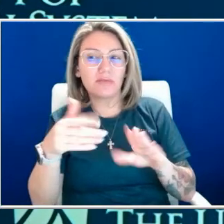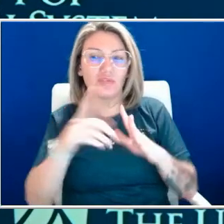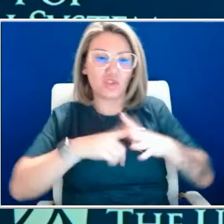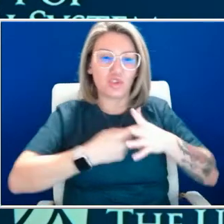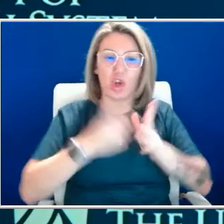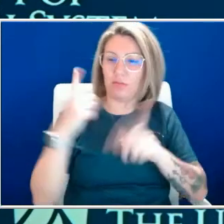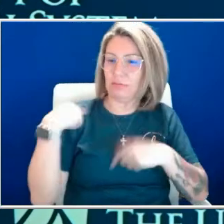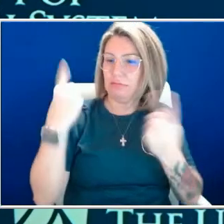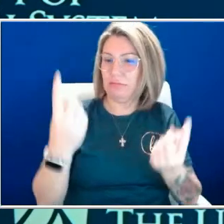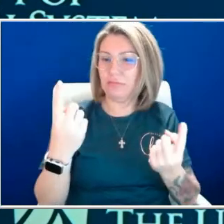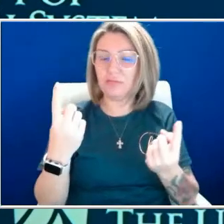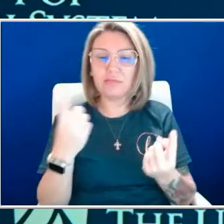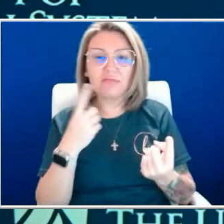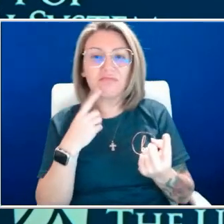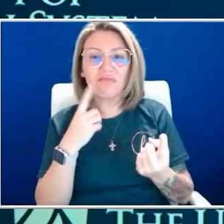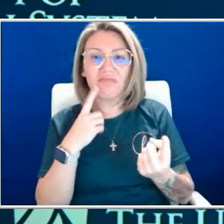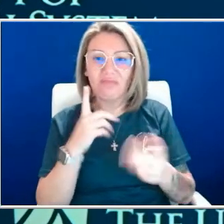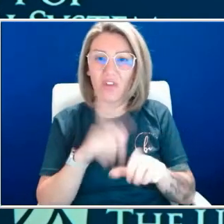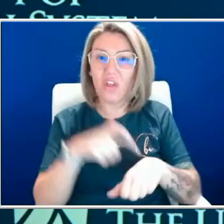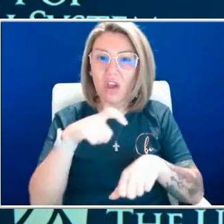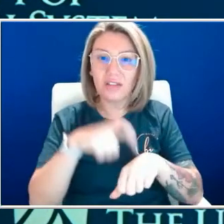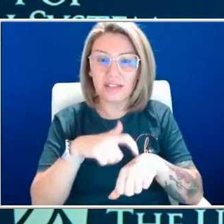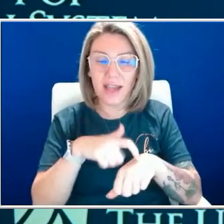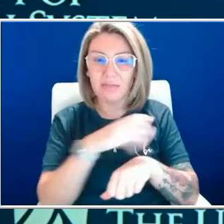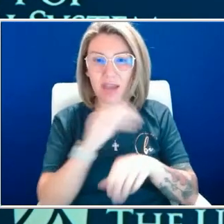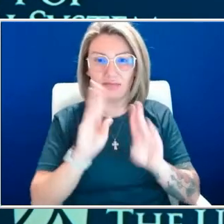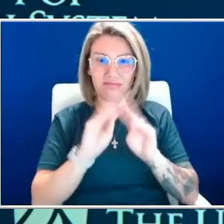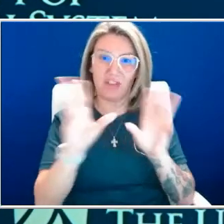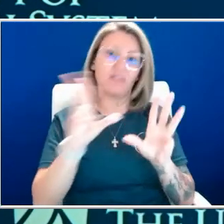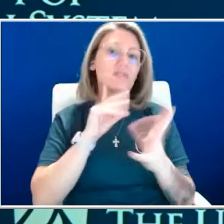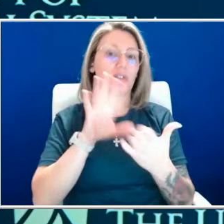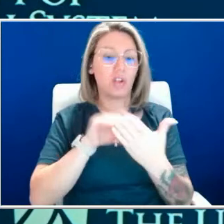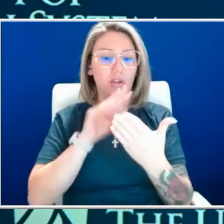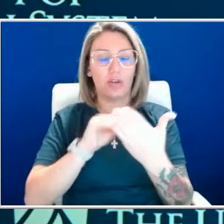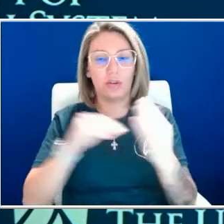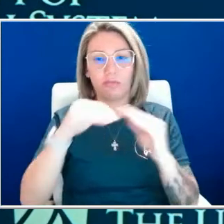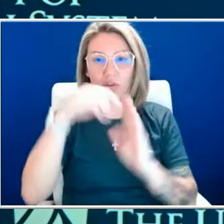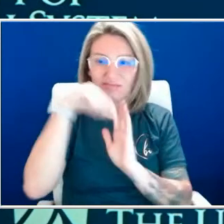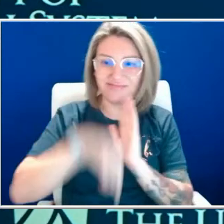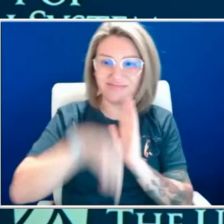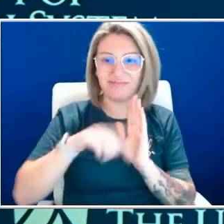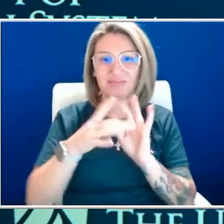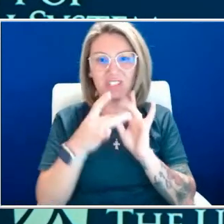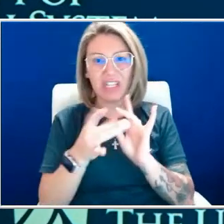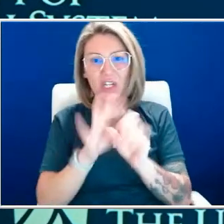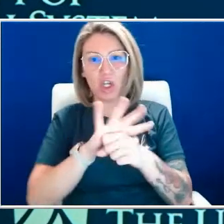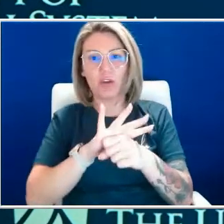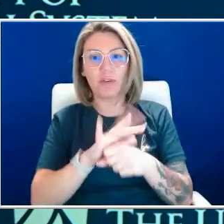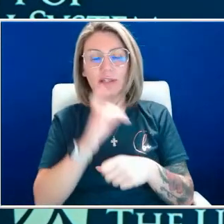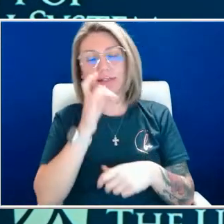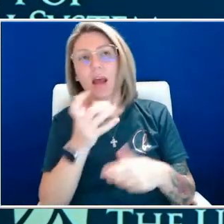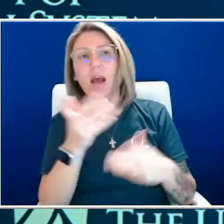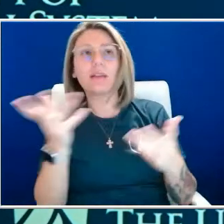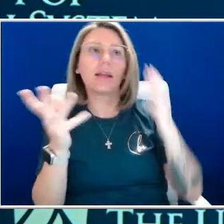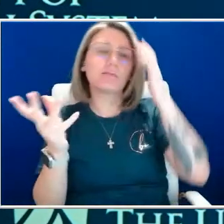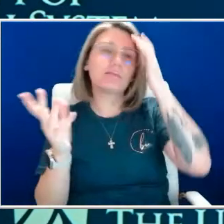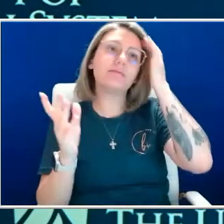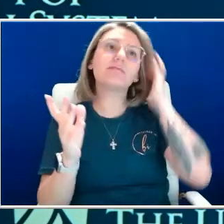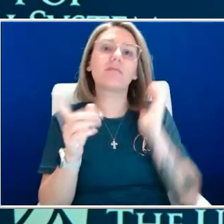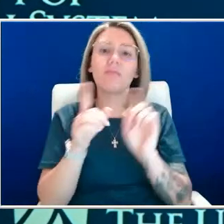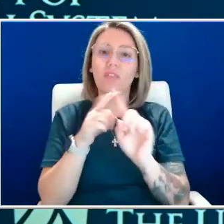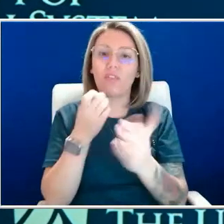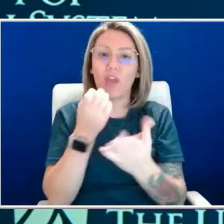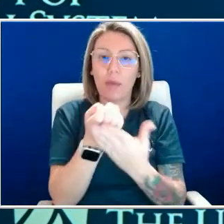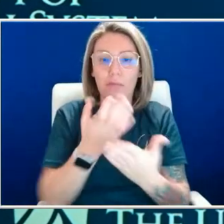time. And I think we're obviously still learning a lot more about COVID. And again, this is not, from the evidence, my opinion